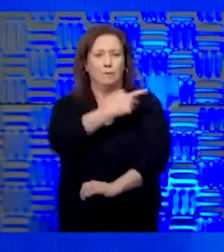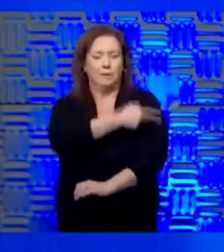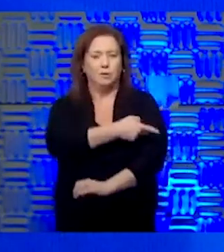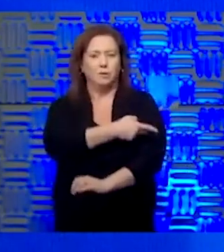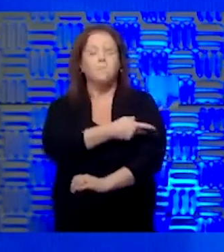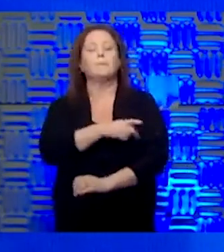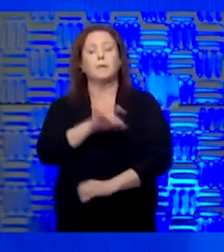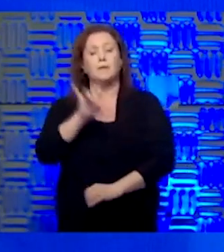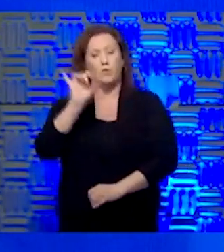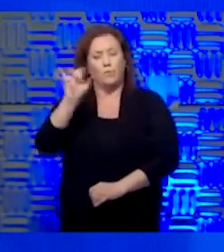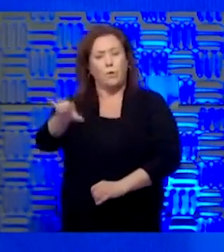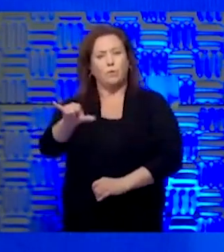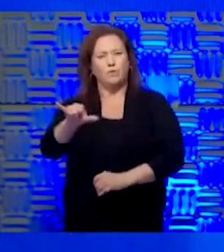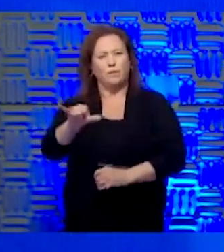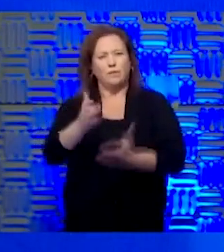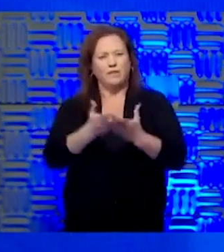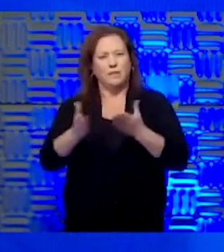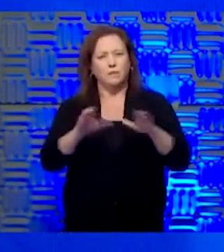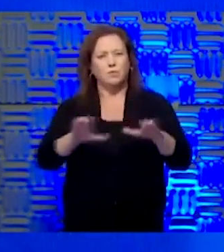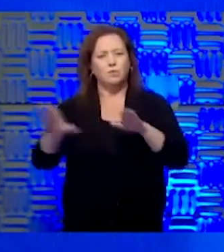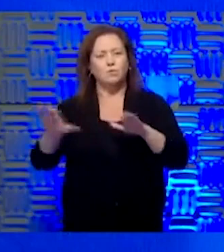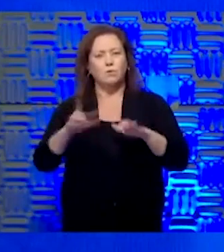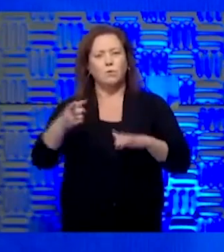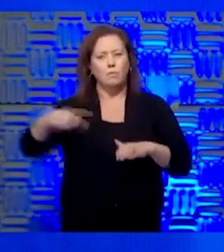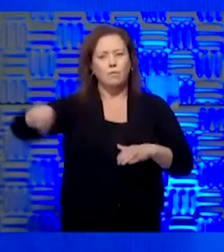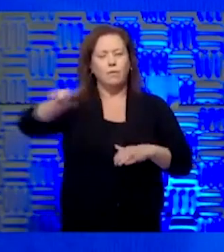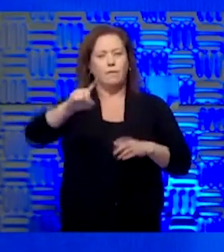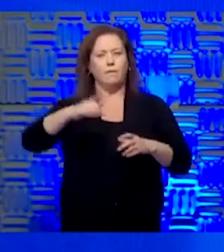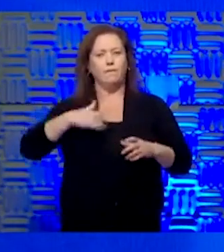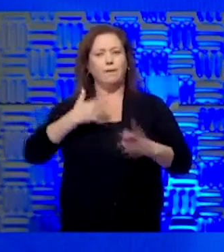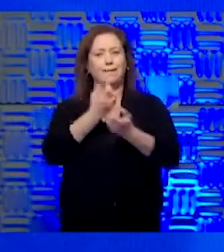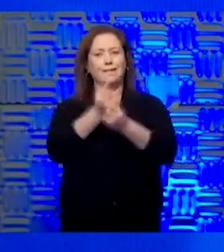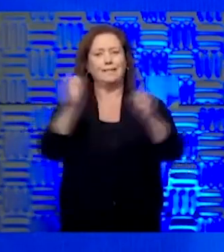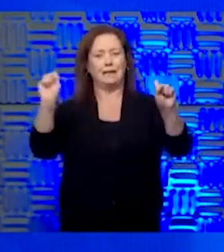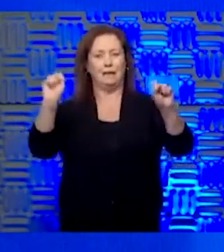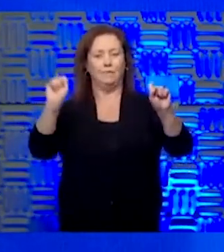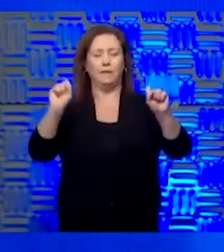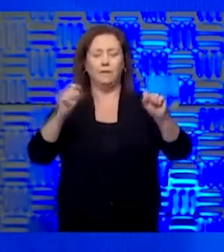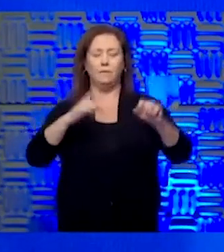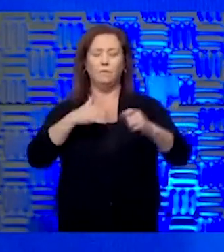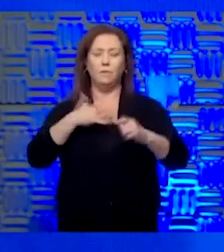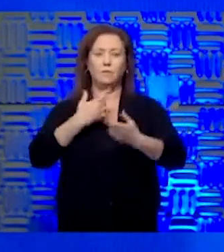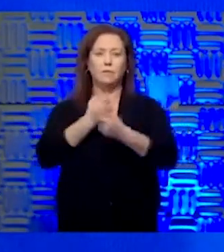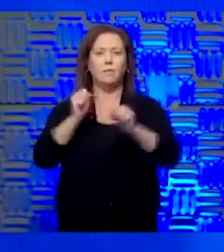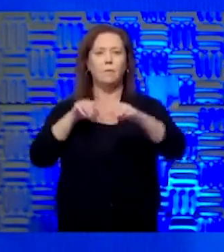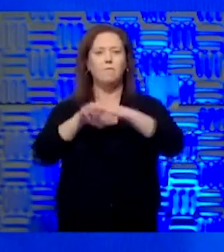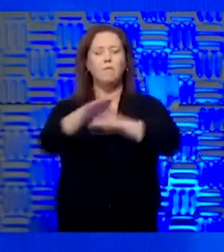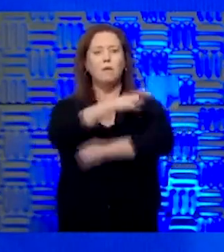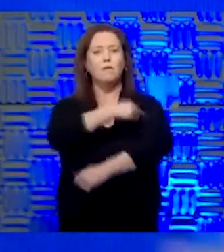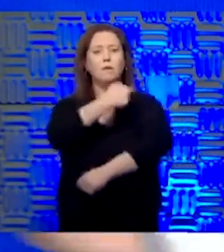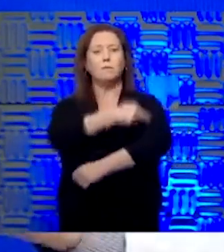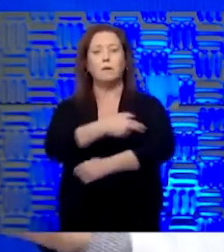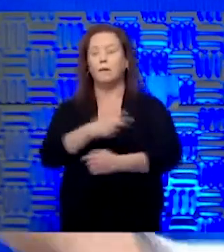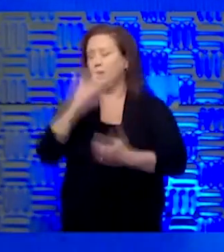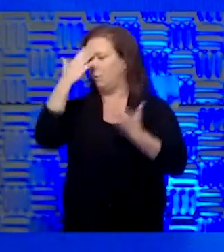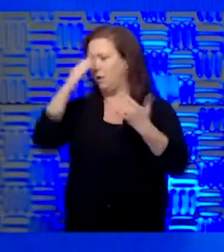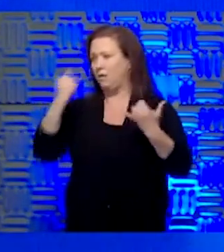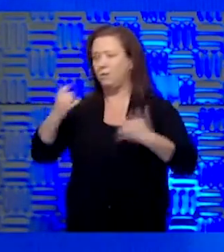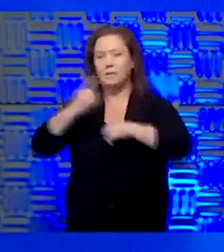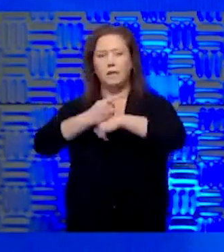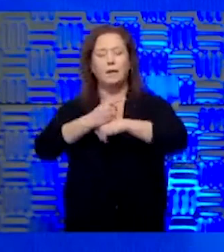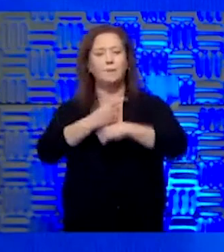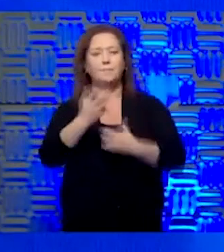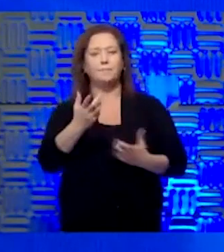folks safe so that people can feel safe about going to the hospital. And the last thing we can tell you is we don't know to date, and Dana talked about